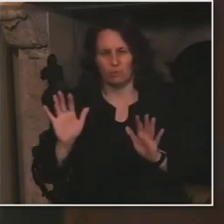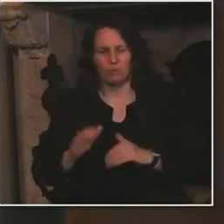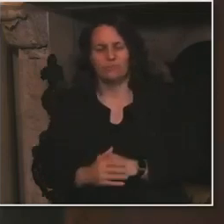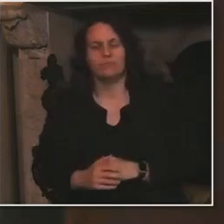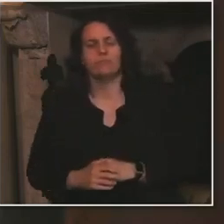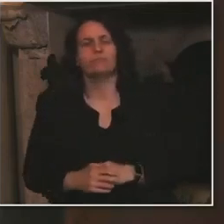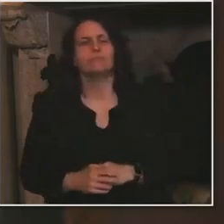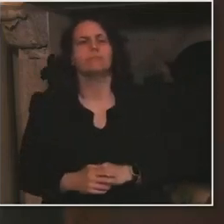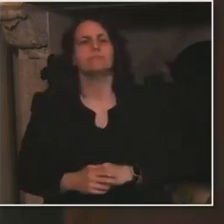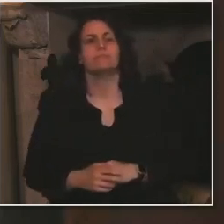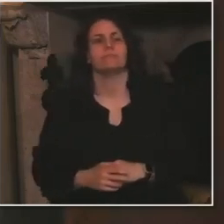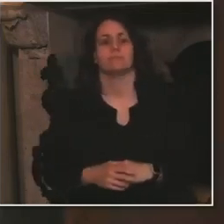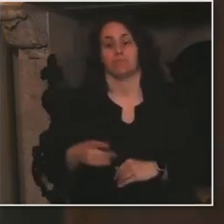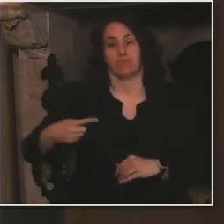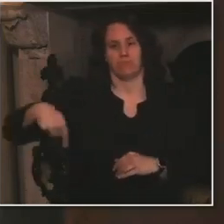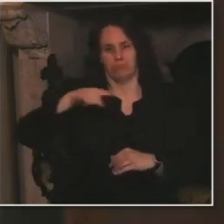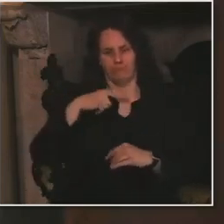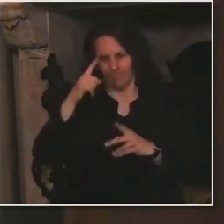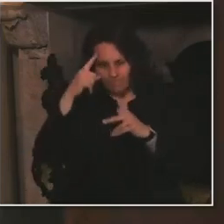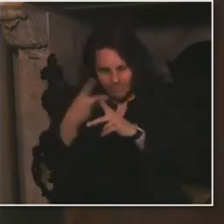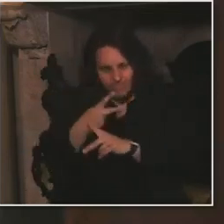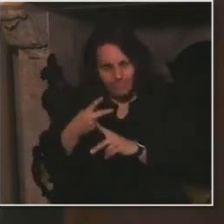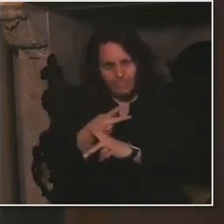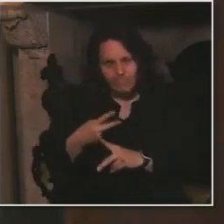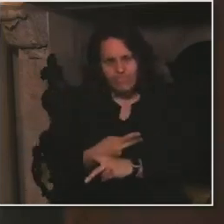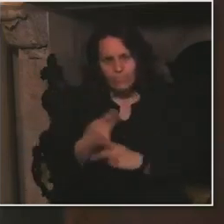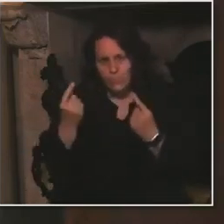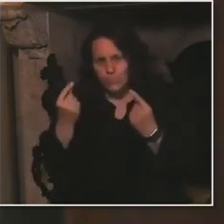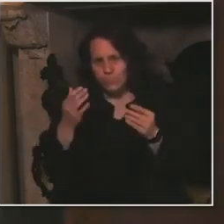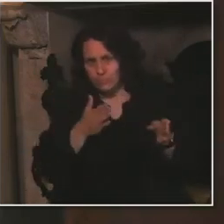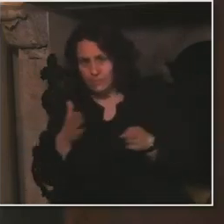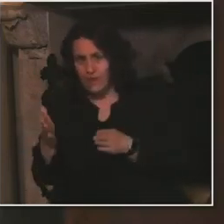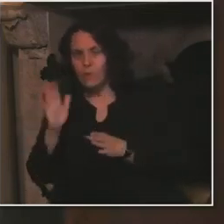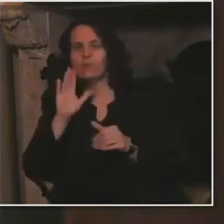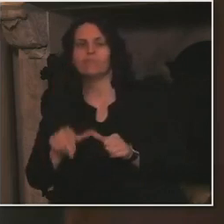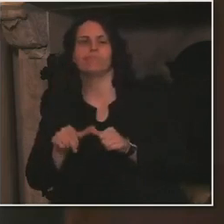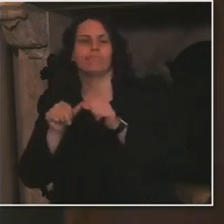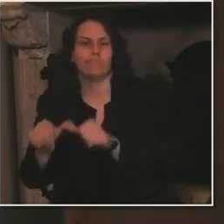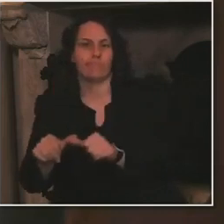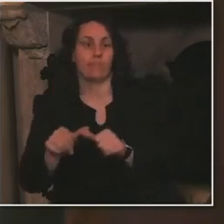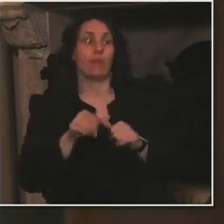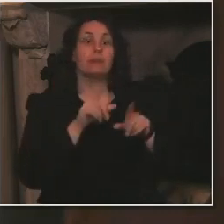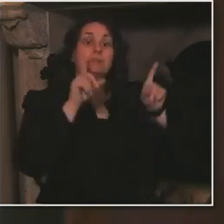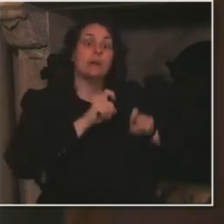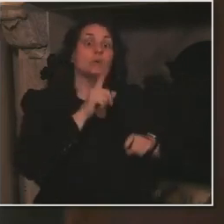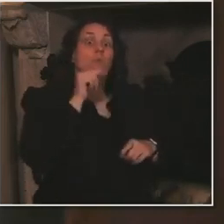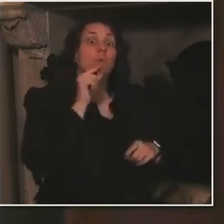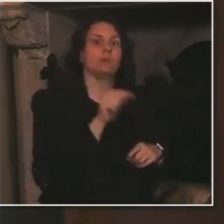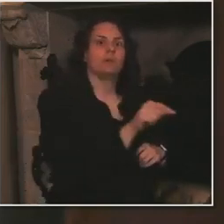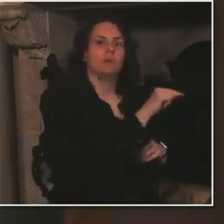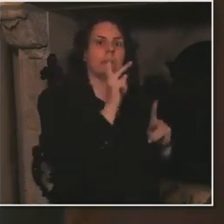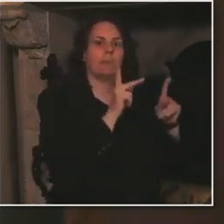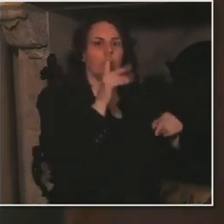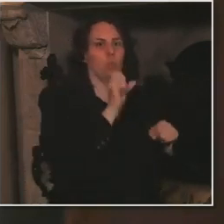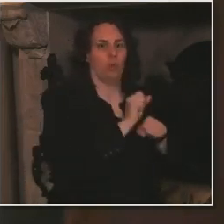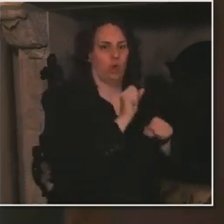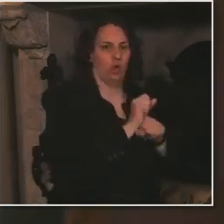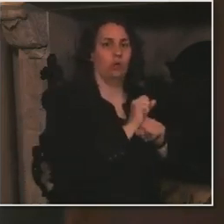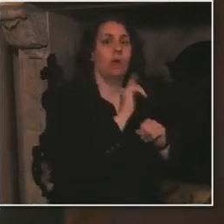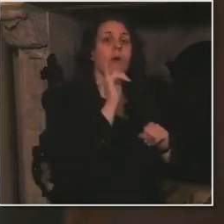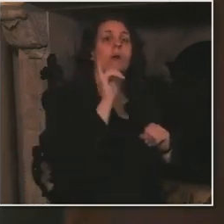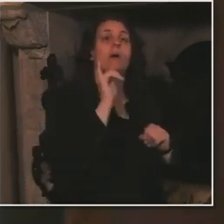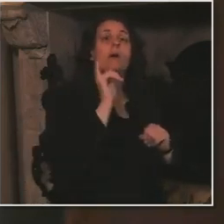only continue to test workers at these facilities, but will expand to include household and